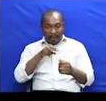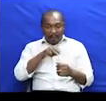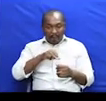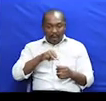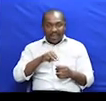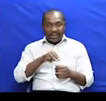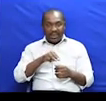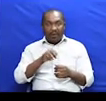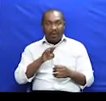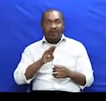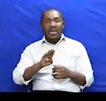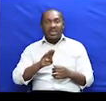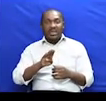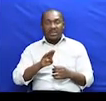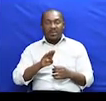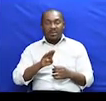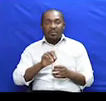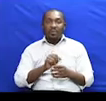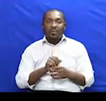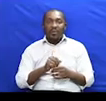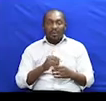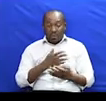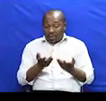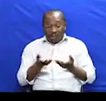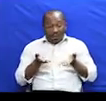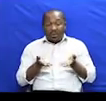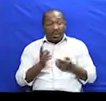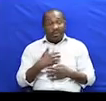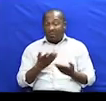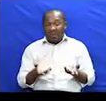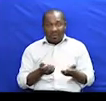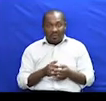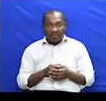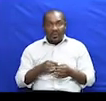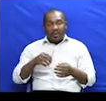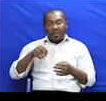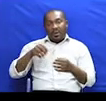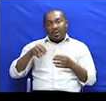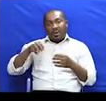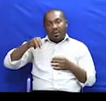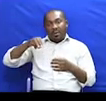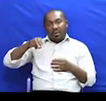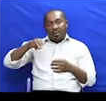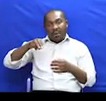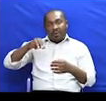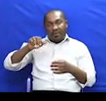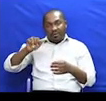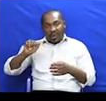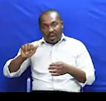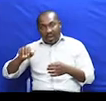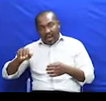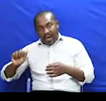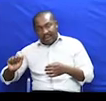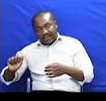is also required. We don't have it. Number of moles of acid and number of moles of